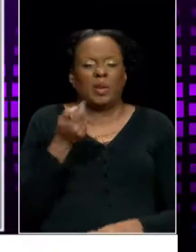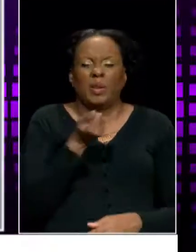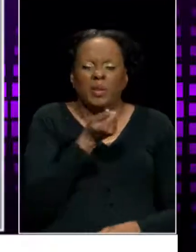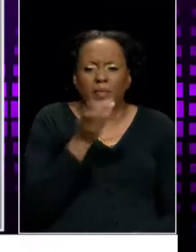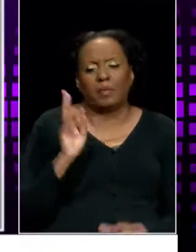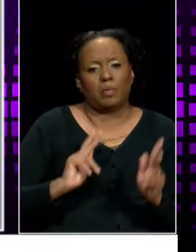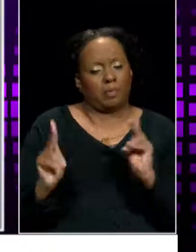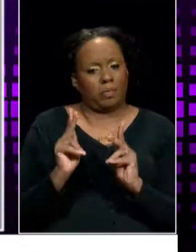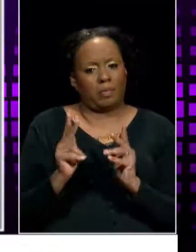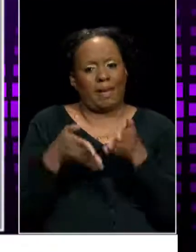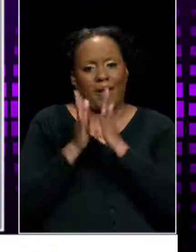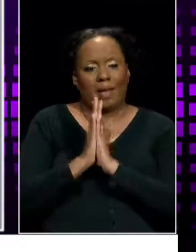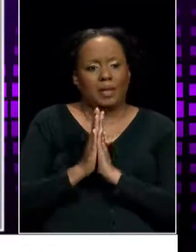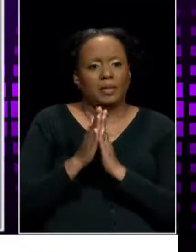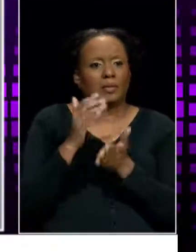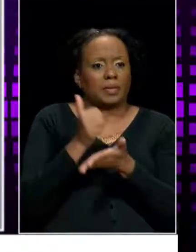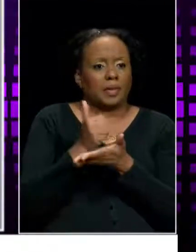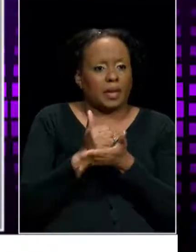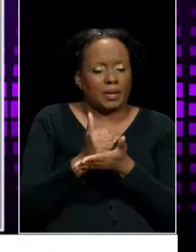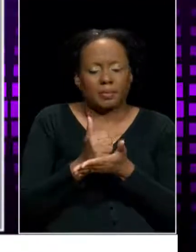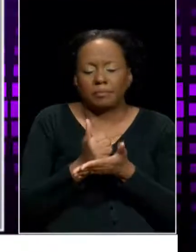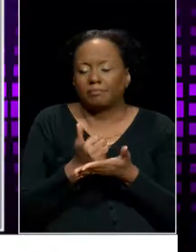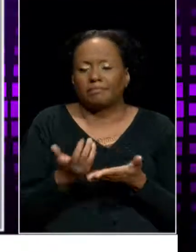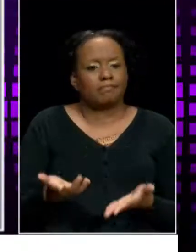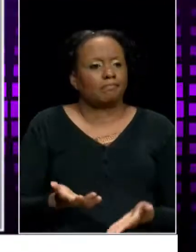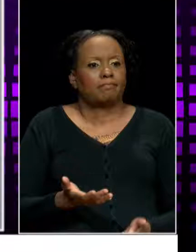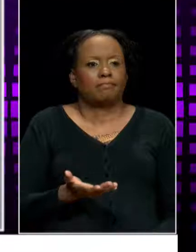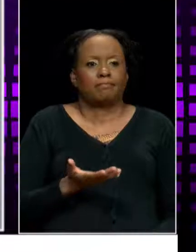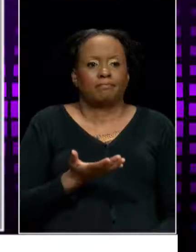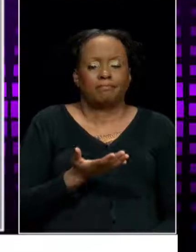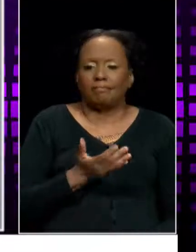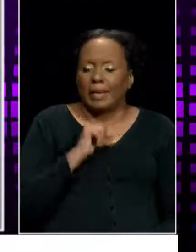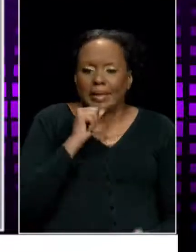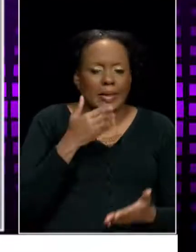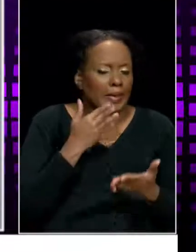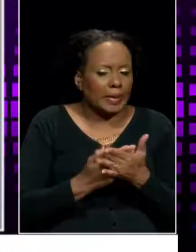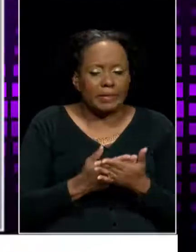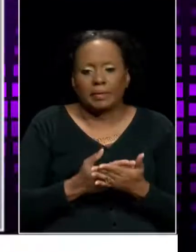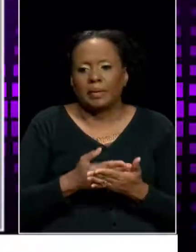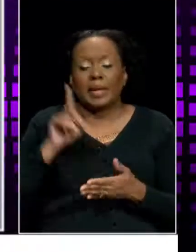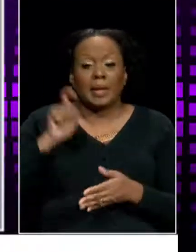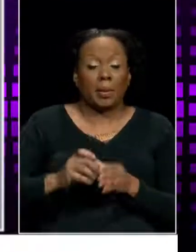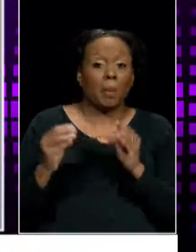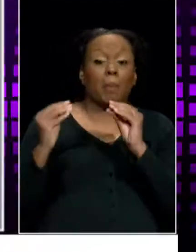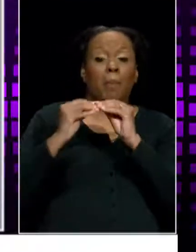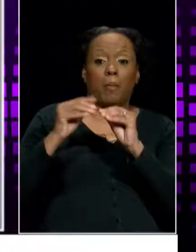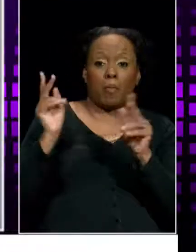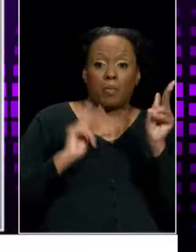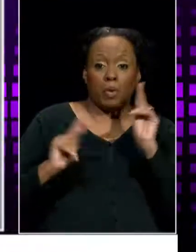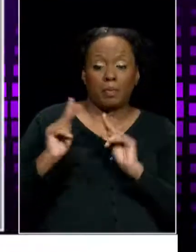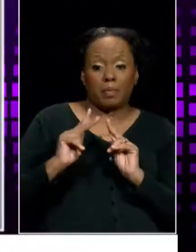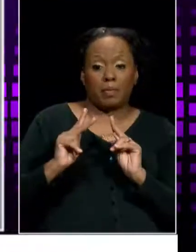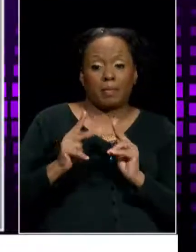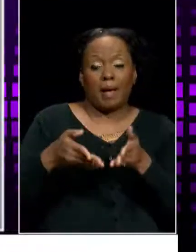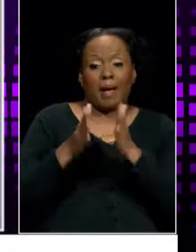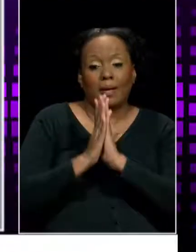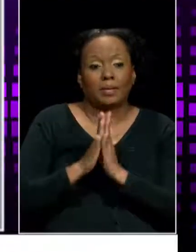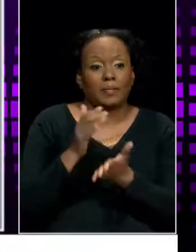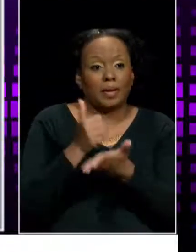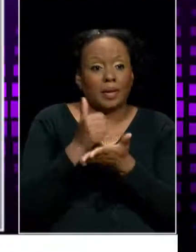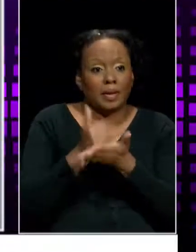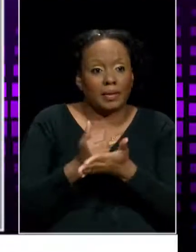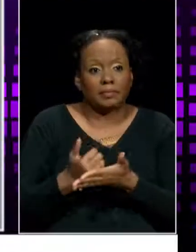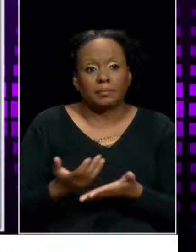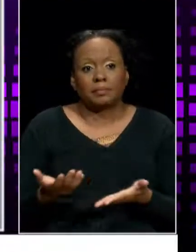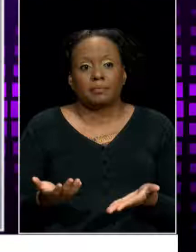like mental guidance. And I don't think that is something that we have to really look into. These persons would have went to school,